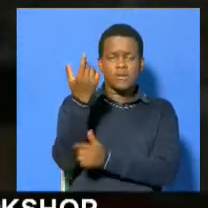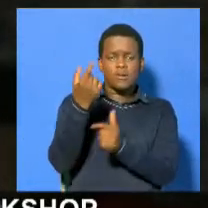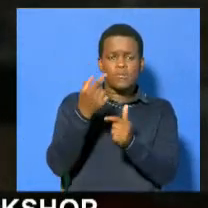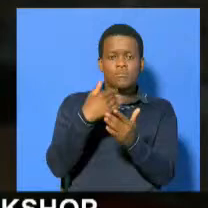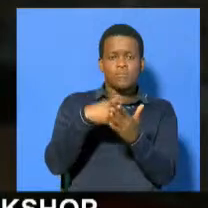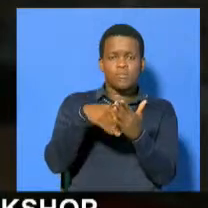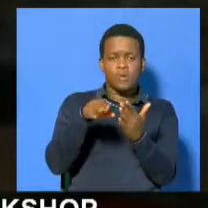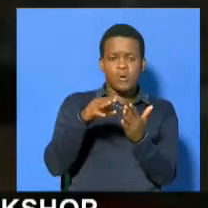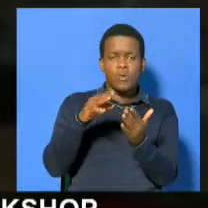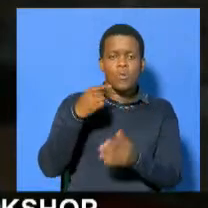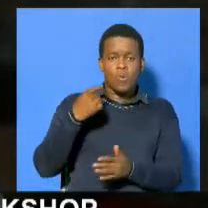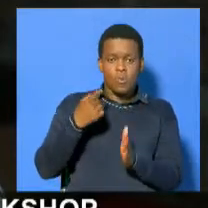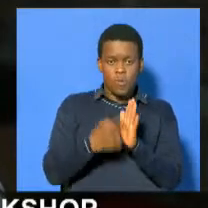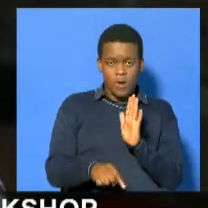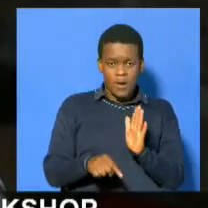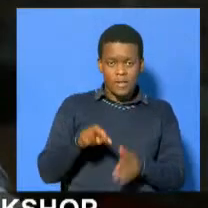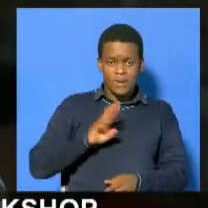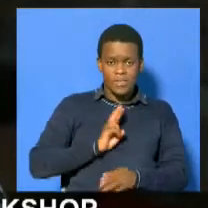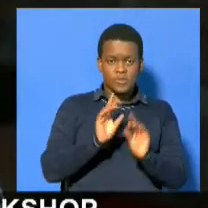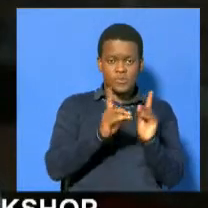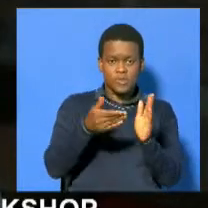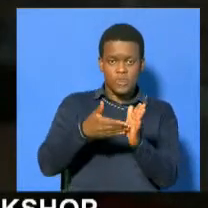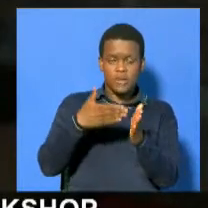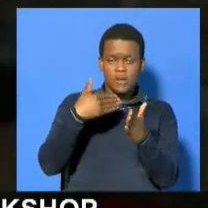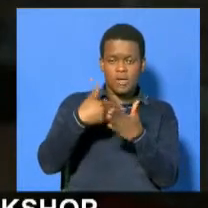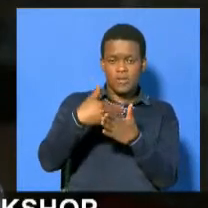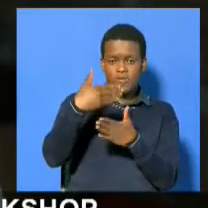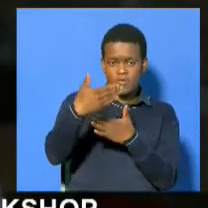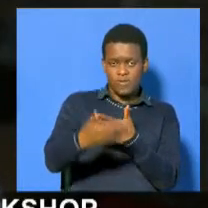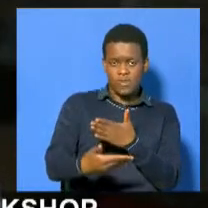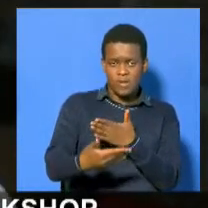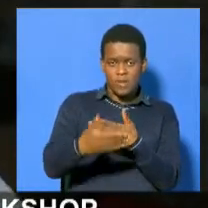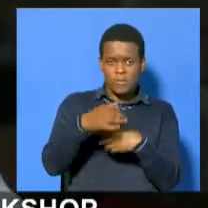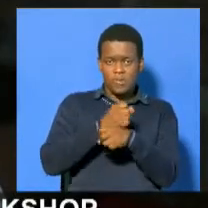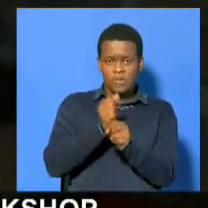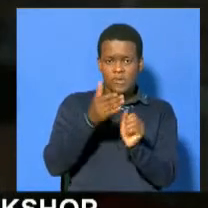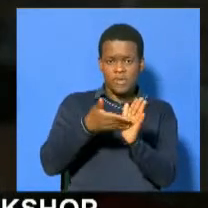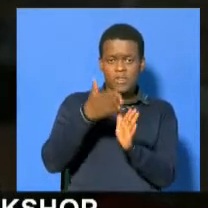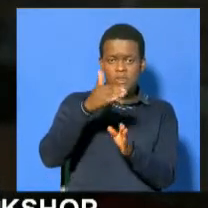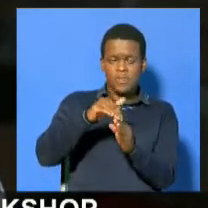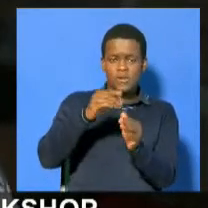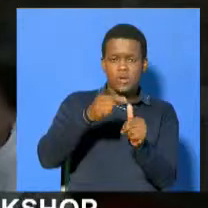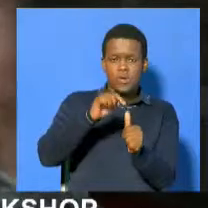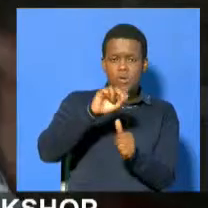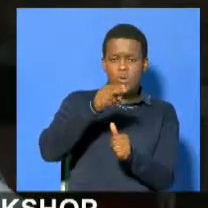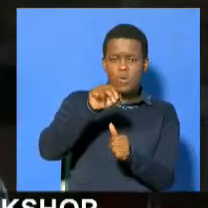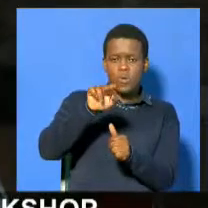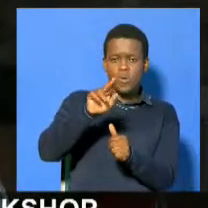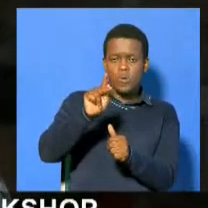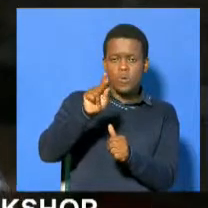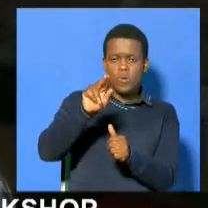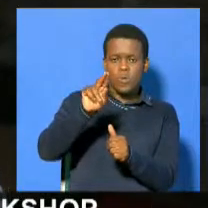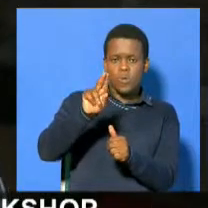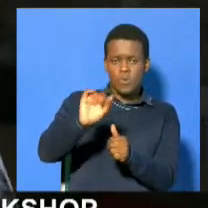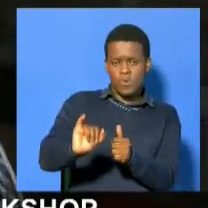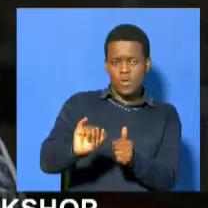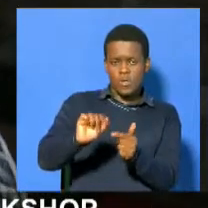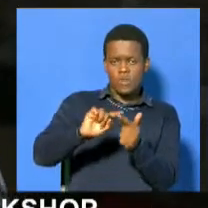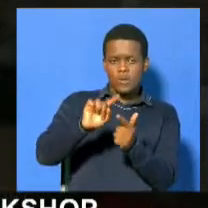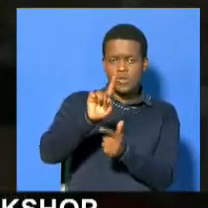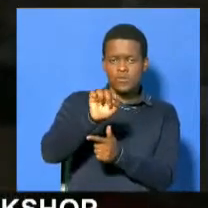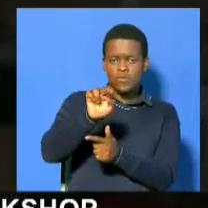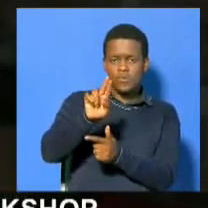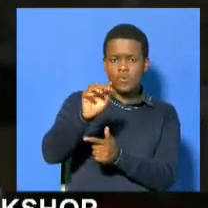Manenwa, seriously, dirangore rar, after remove bush encroachment, go ukwi, go zuswa, lugo west, lugo isana